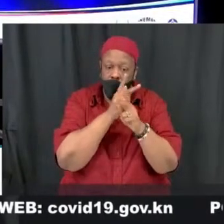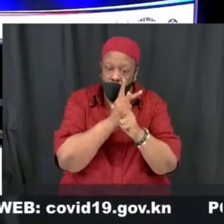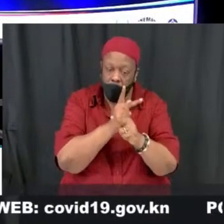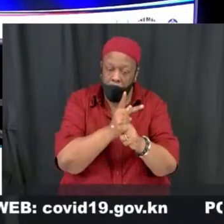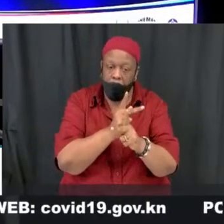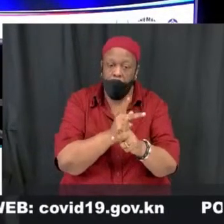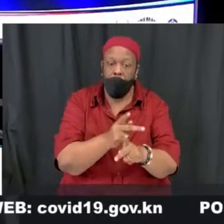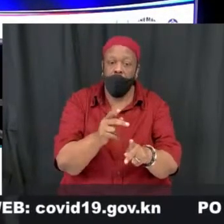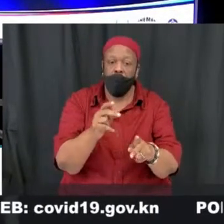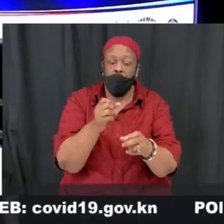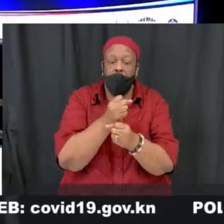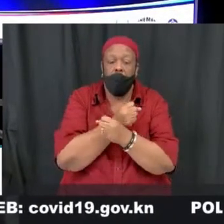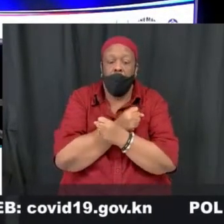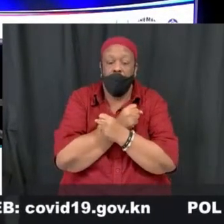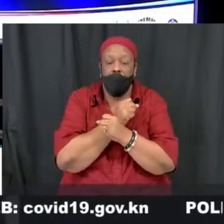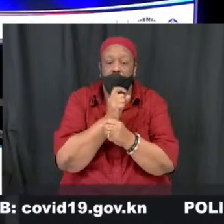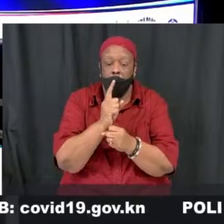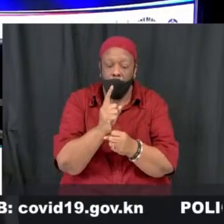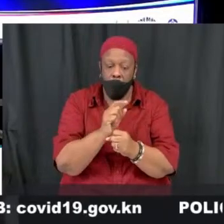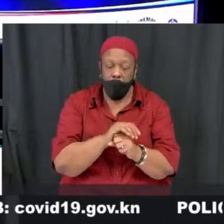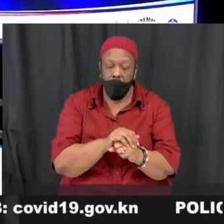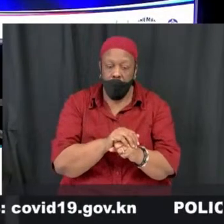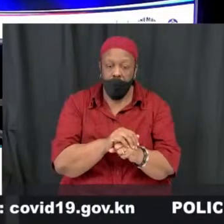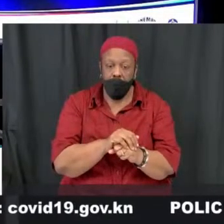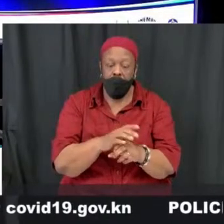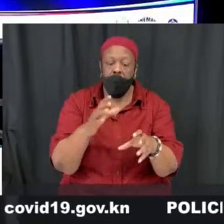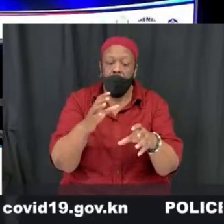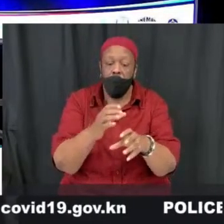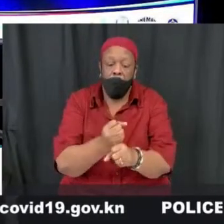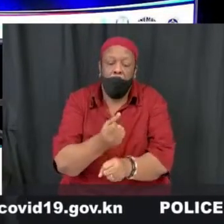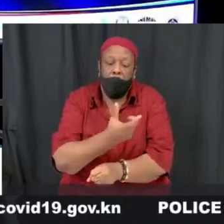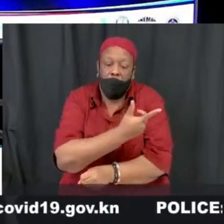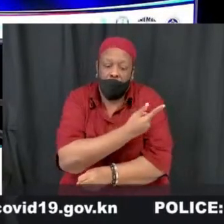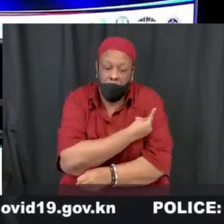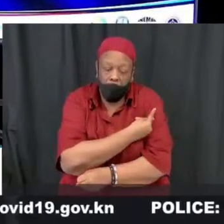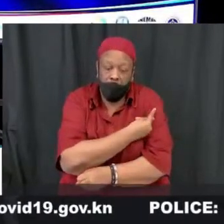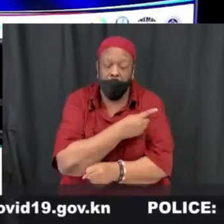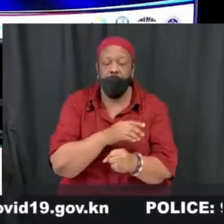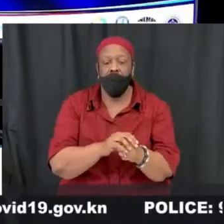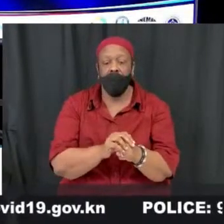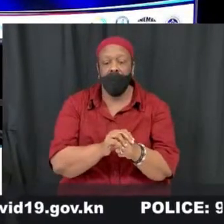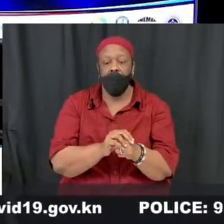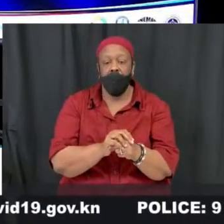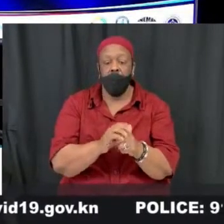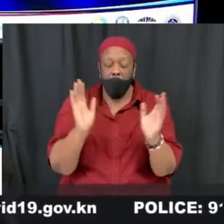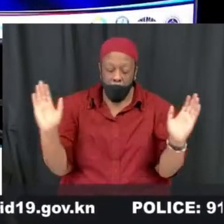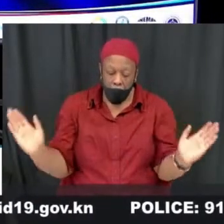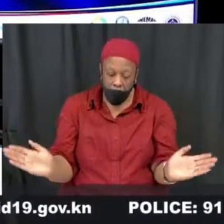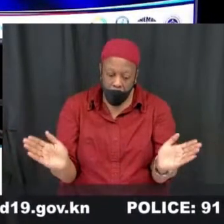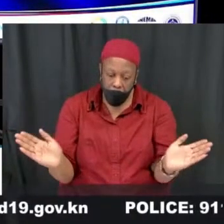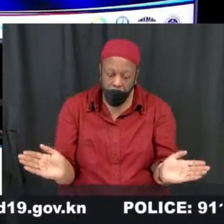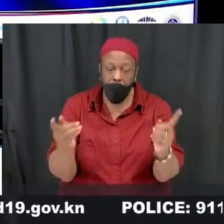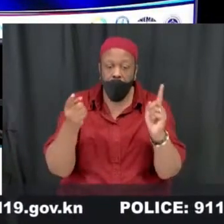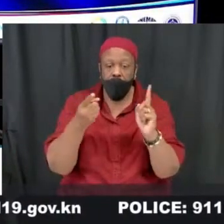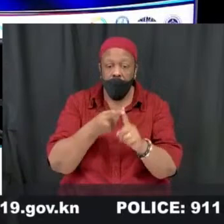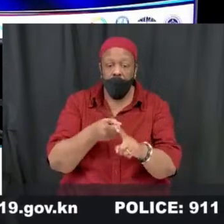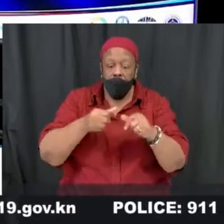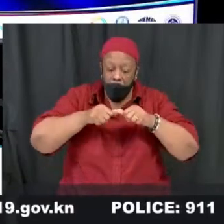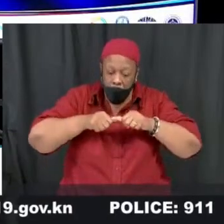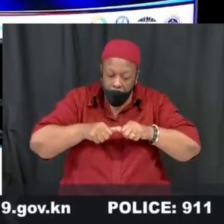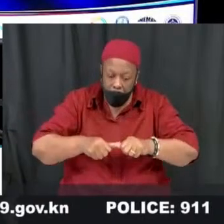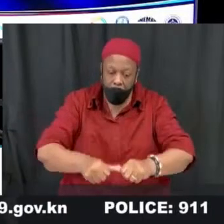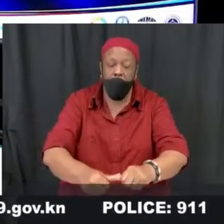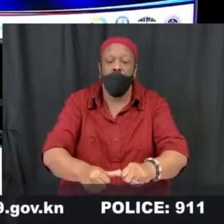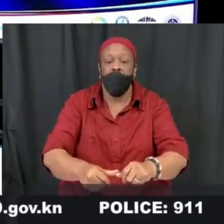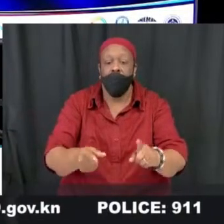Get vaccinated and make sure you continue to adhere to all the protocols that have been asked